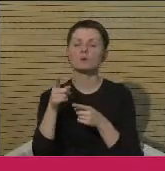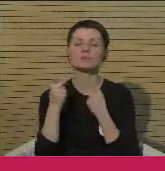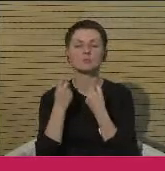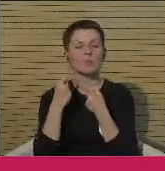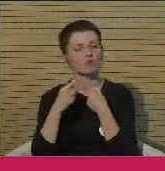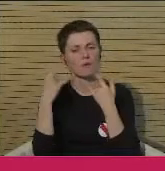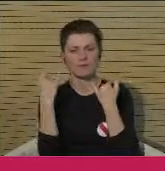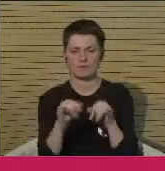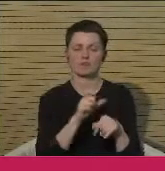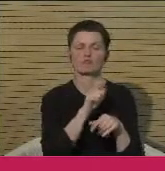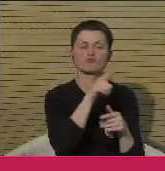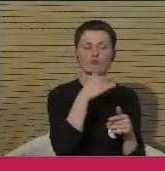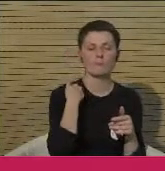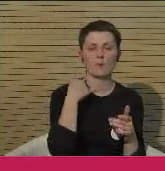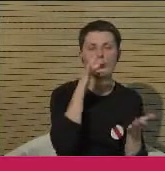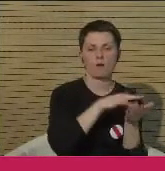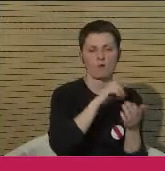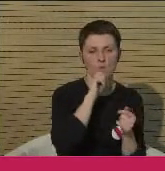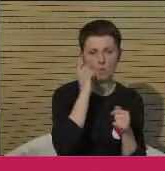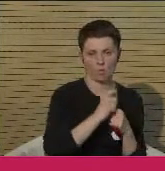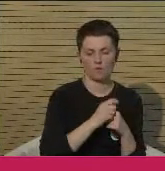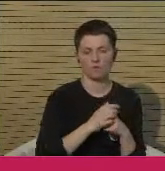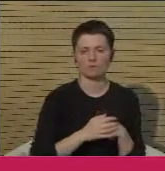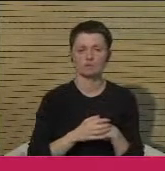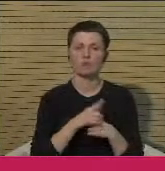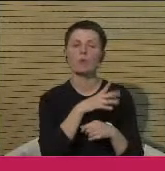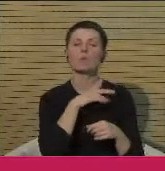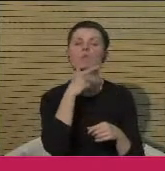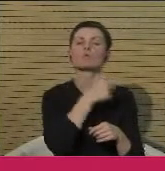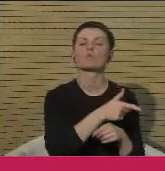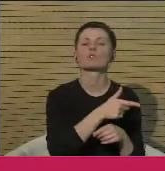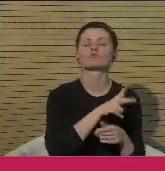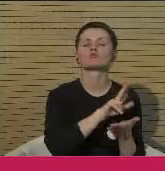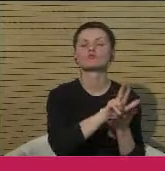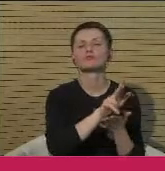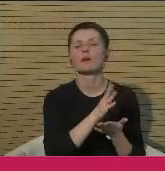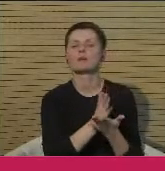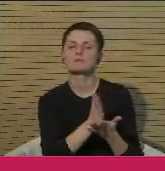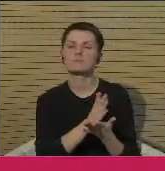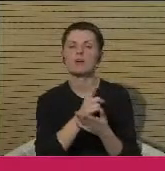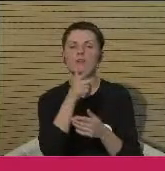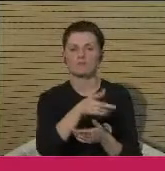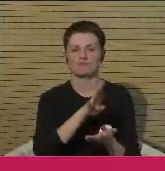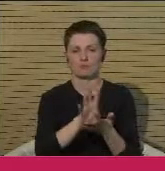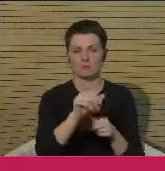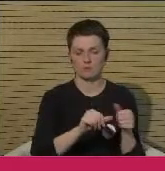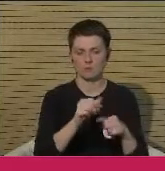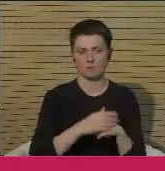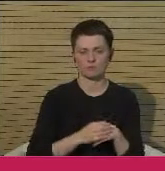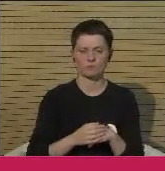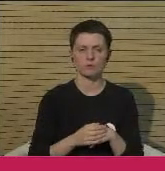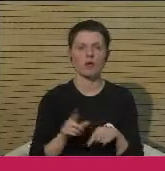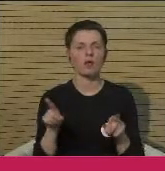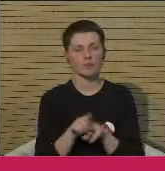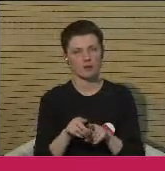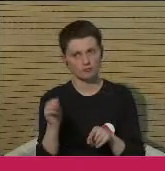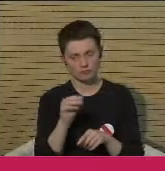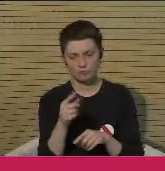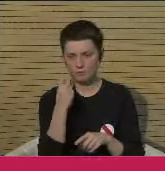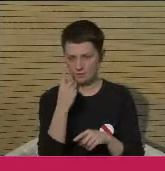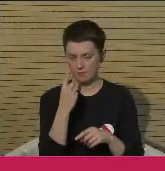goes towards a slump, it will definitely affect the economic situation in